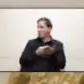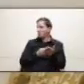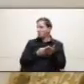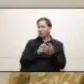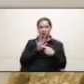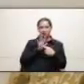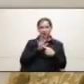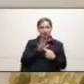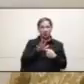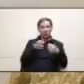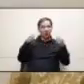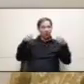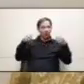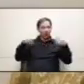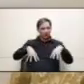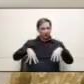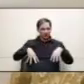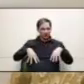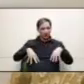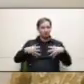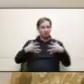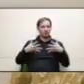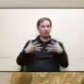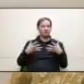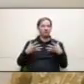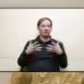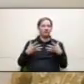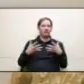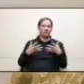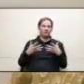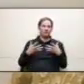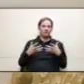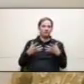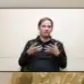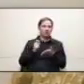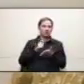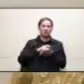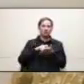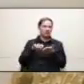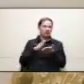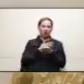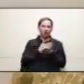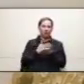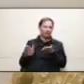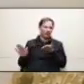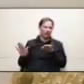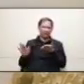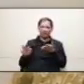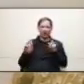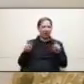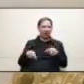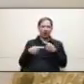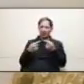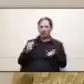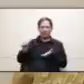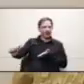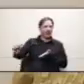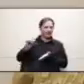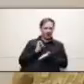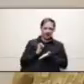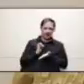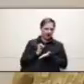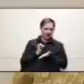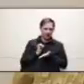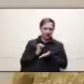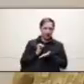from fruitless and wasteful expenditure were written off as irrecoverable without